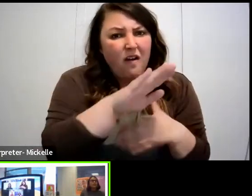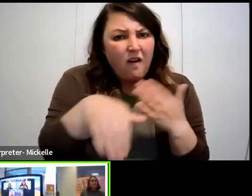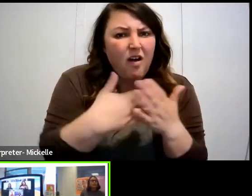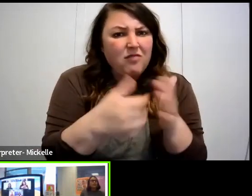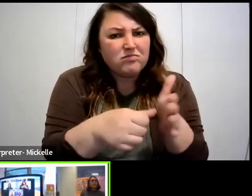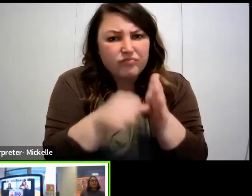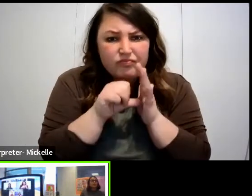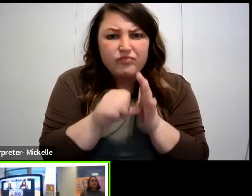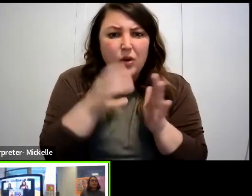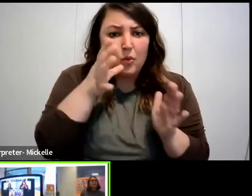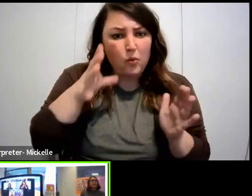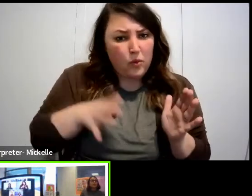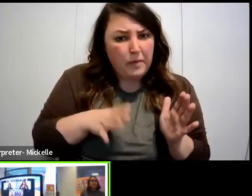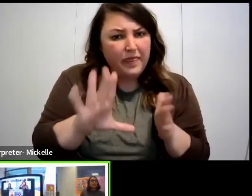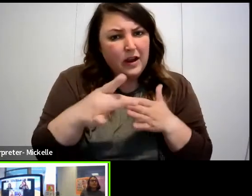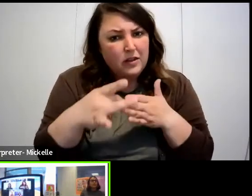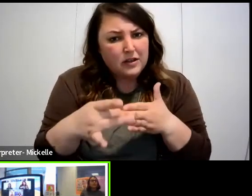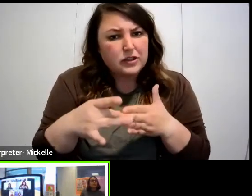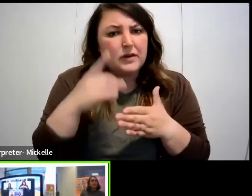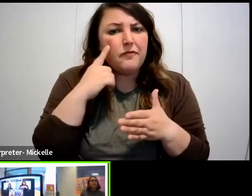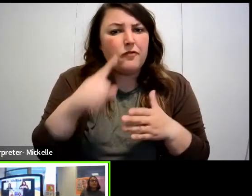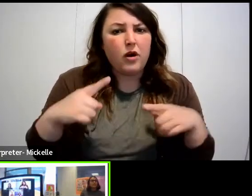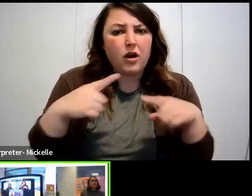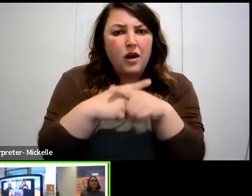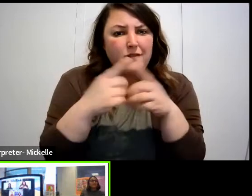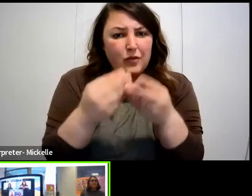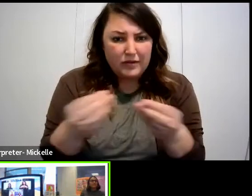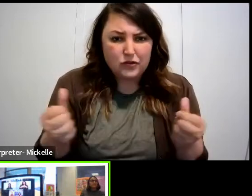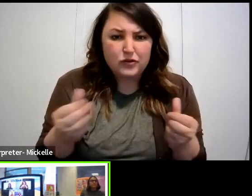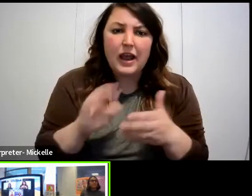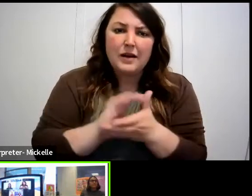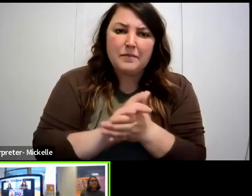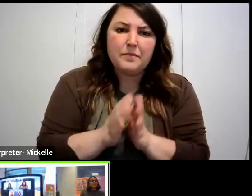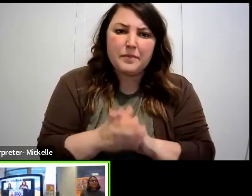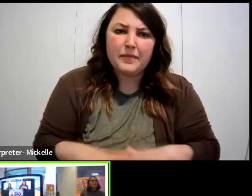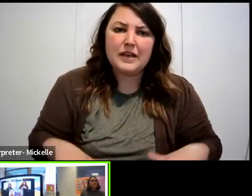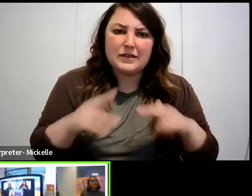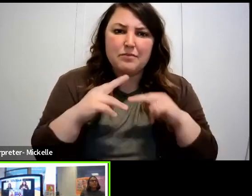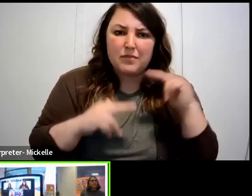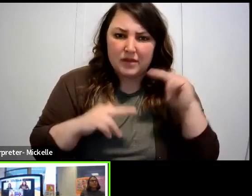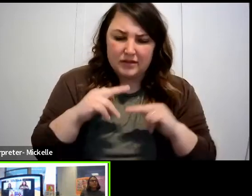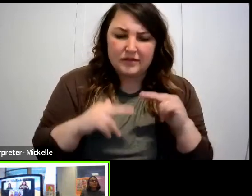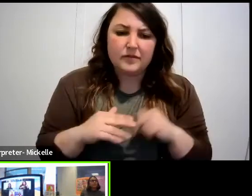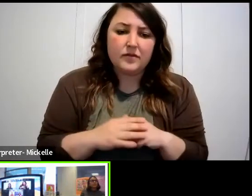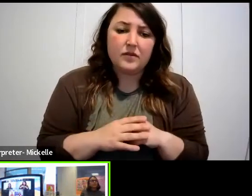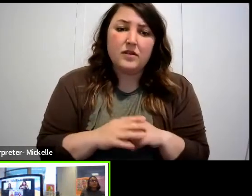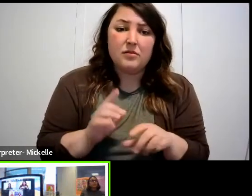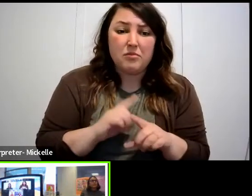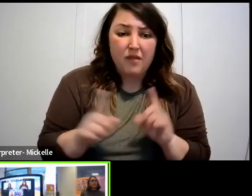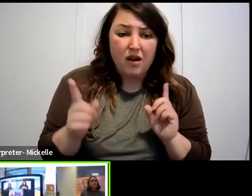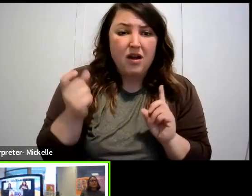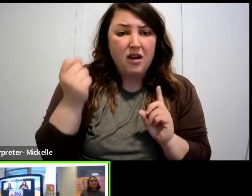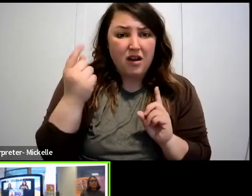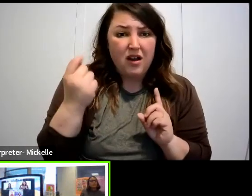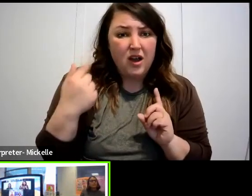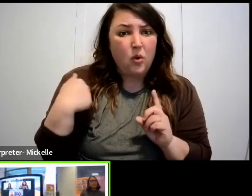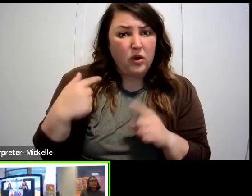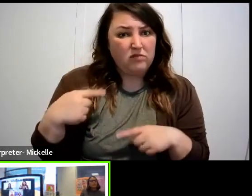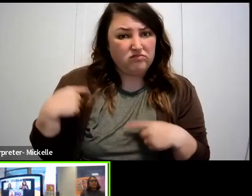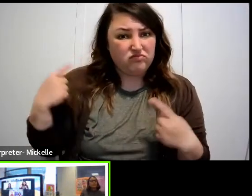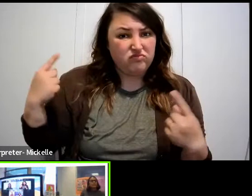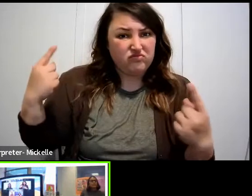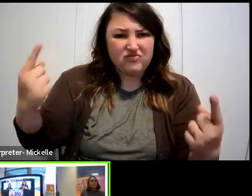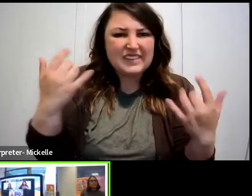resolution, conflict prevention, and peace building. However, 22 years on, we still do not see